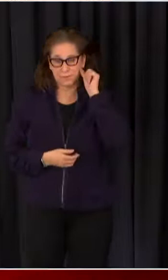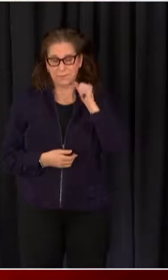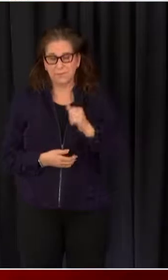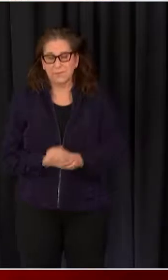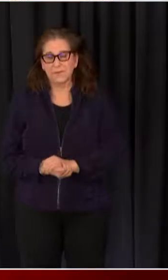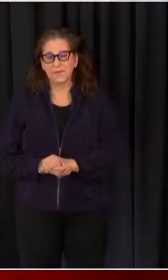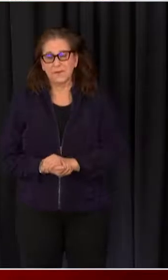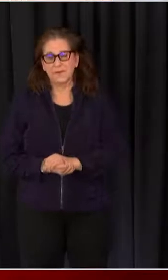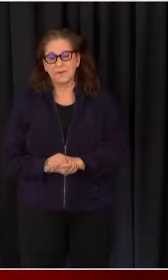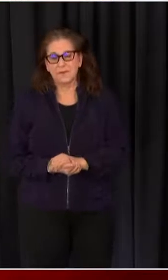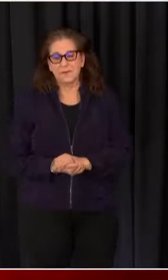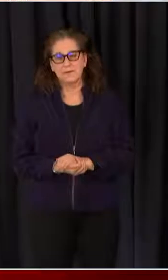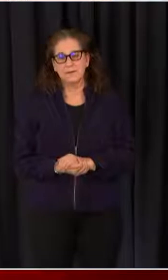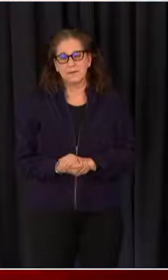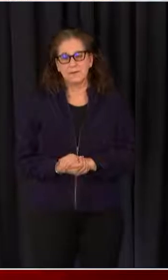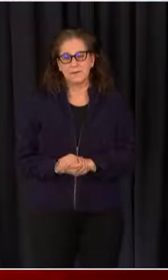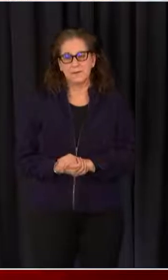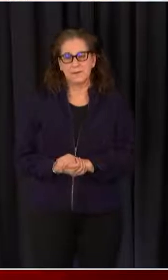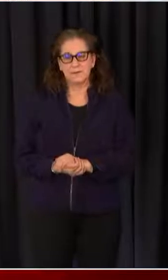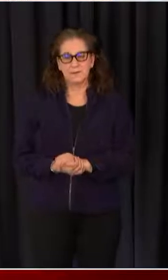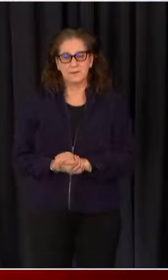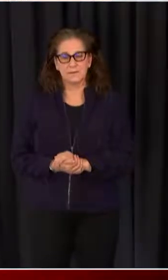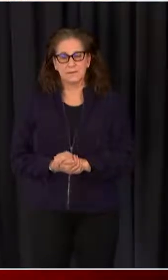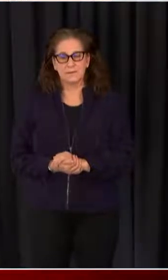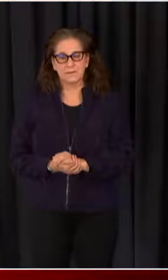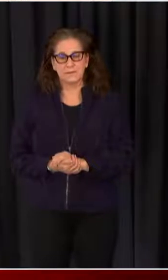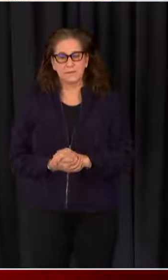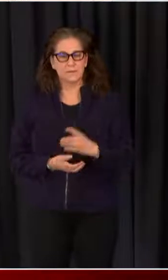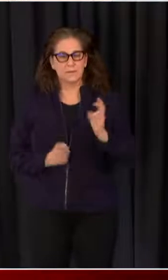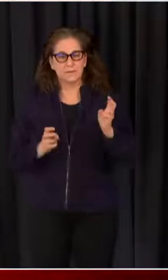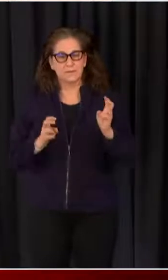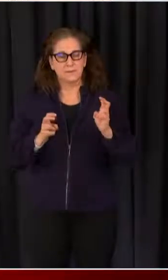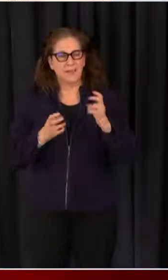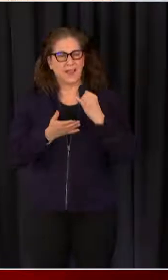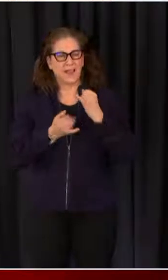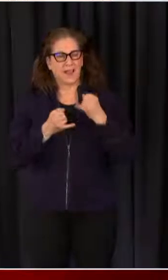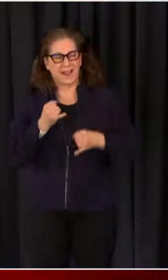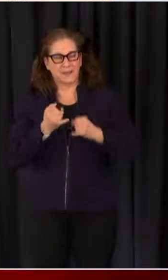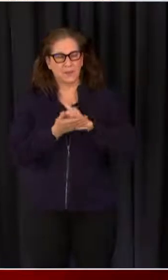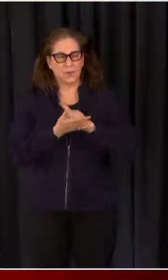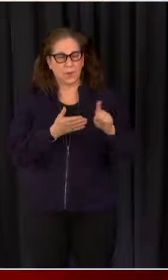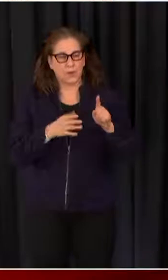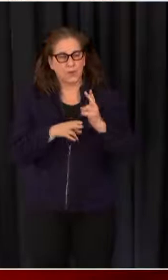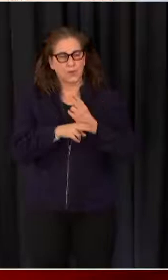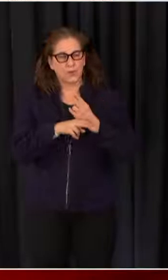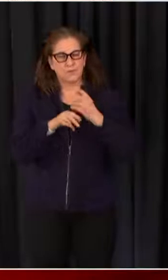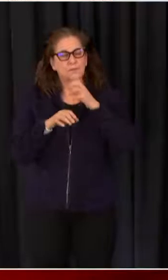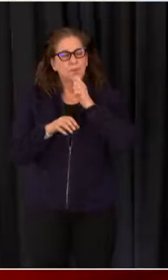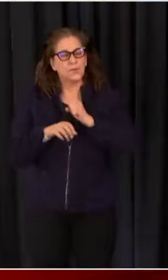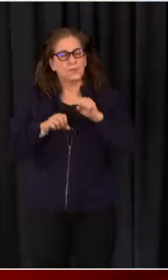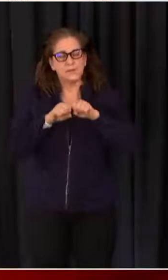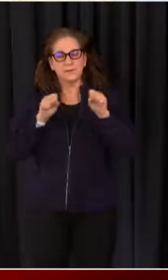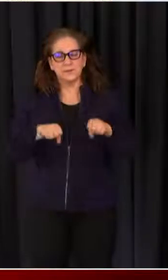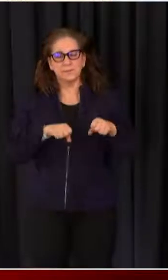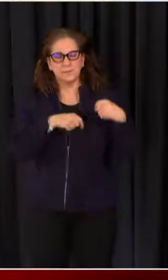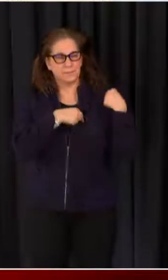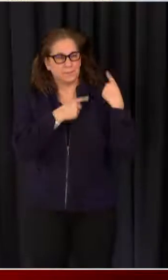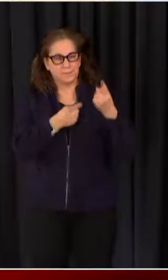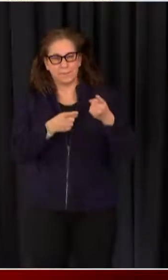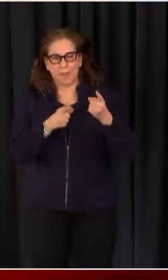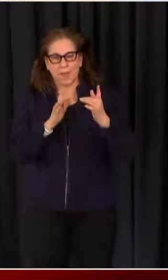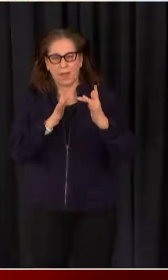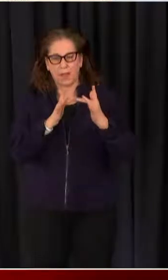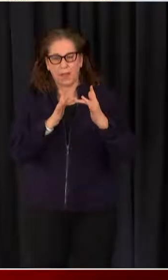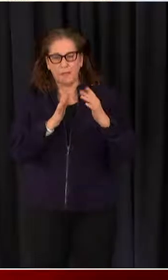that this will be the last week that we use the current system to book appointments. And DC Health